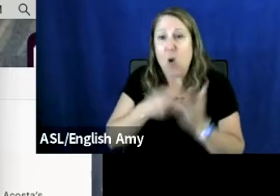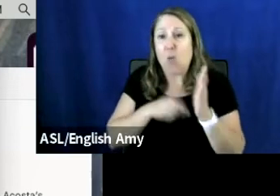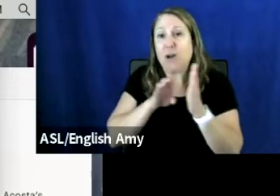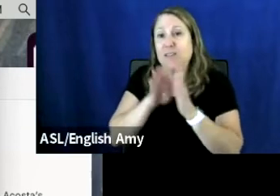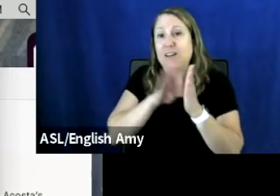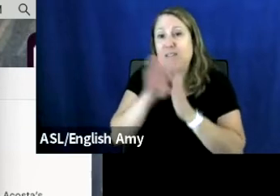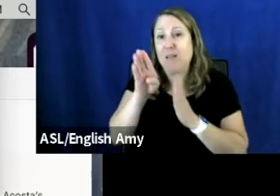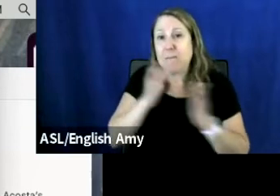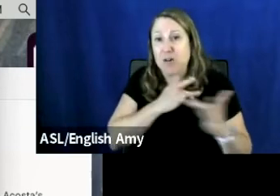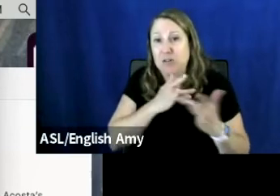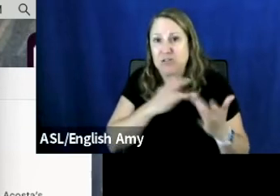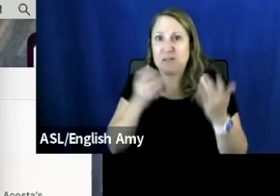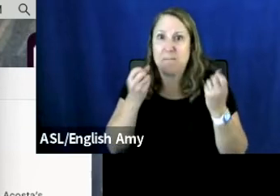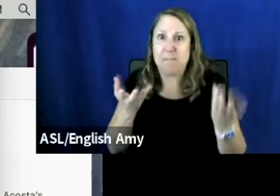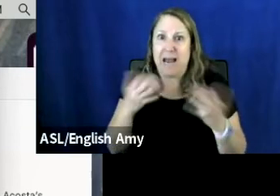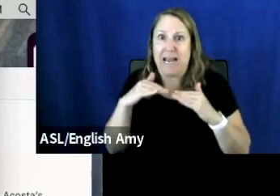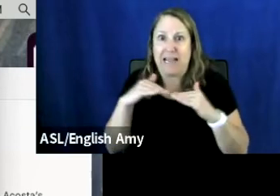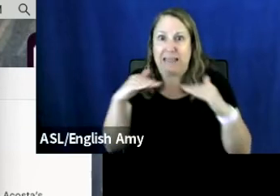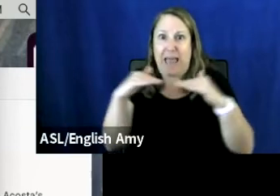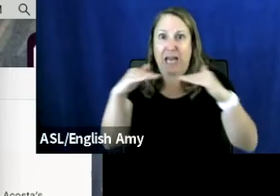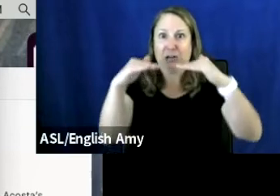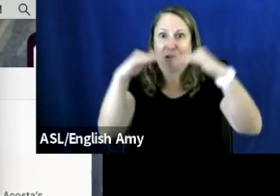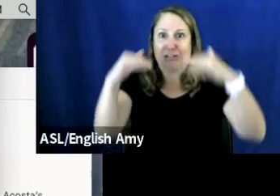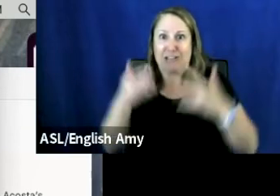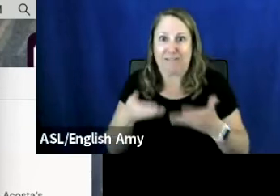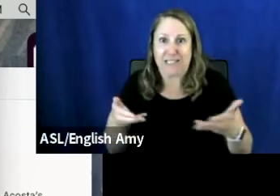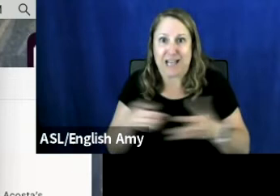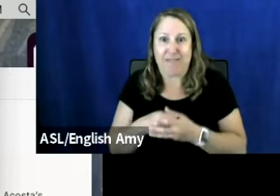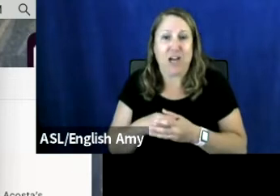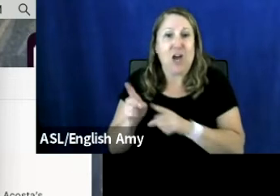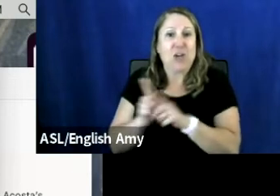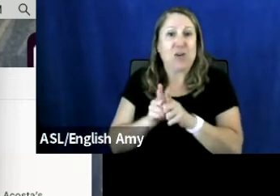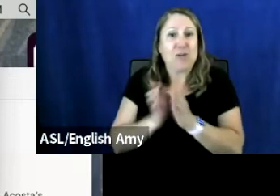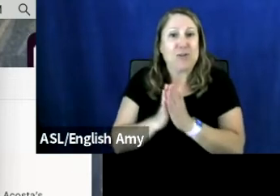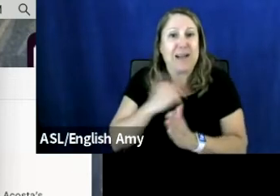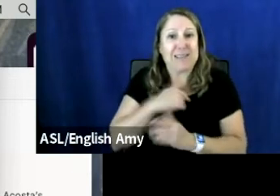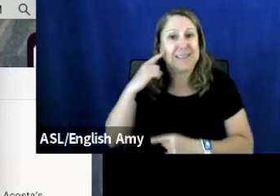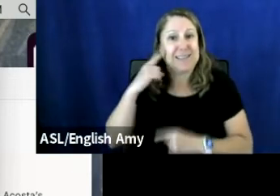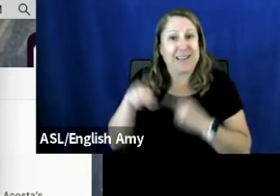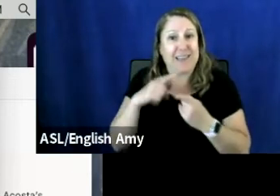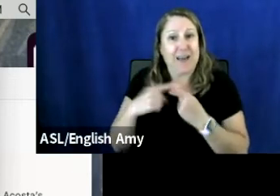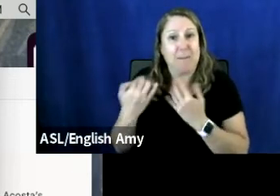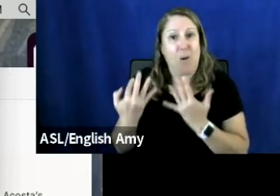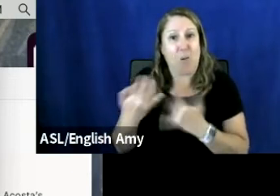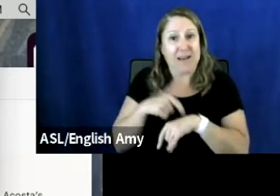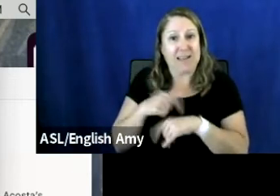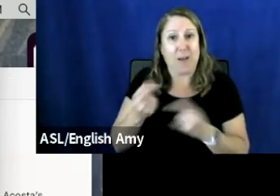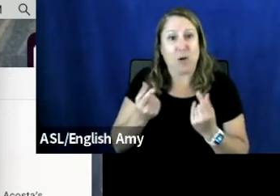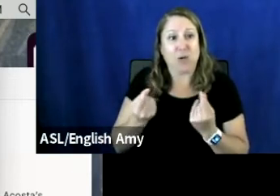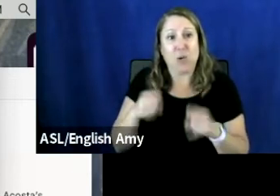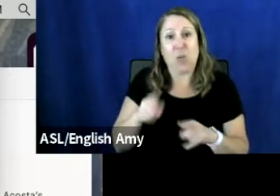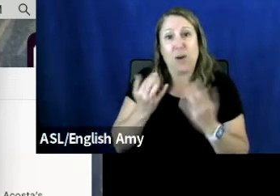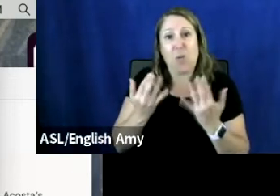and layers of stuff, right? You also asked us about to think about wait time, what to do when wait time doesn't work.